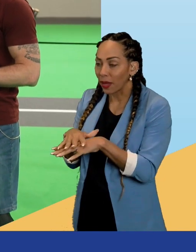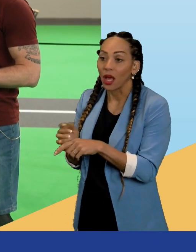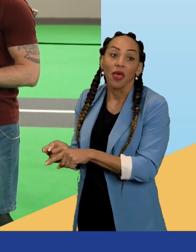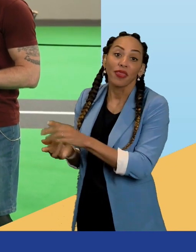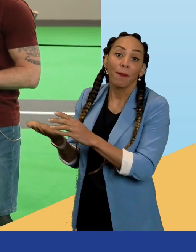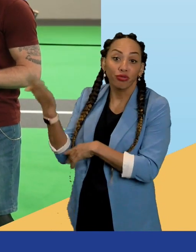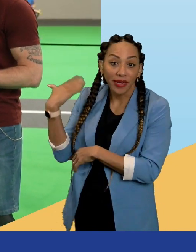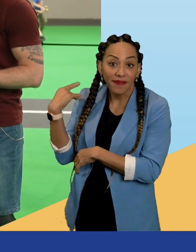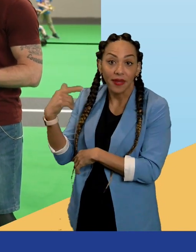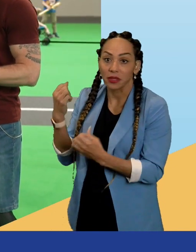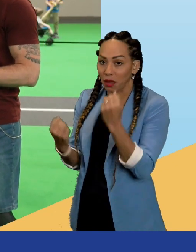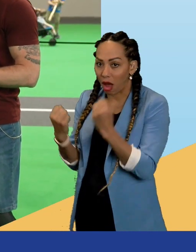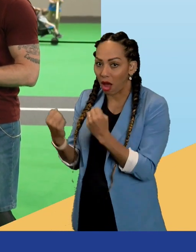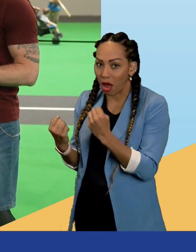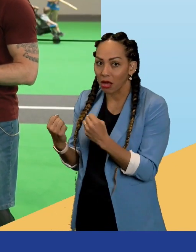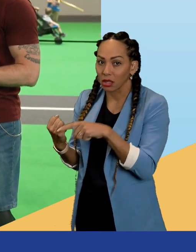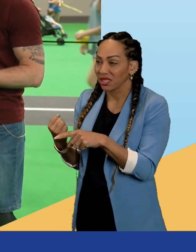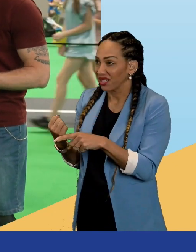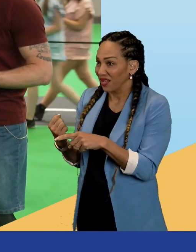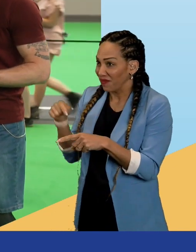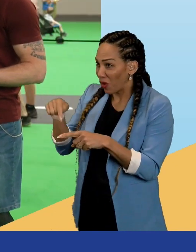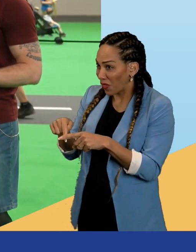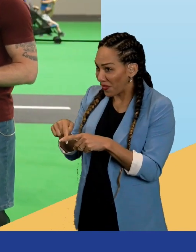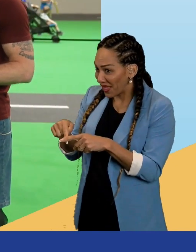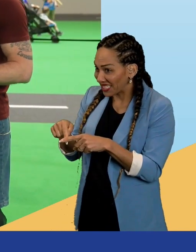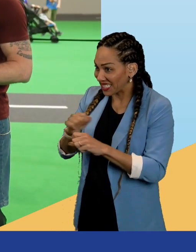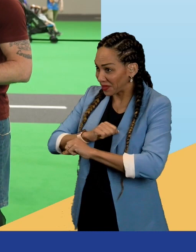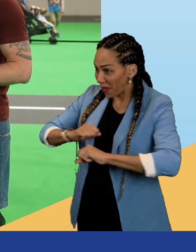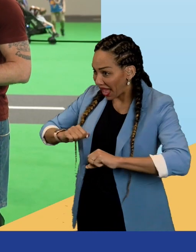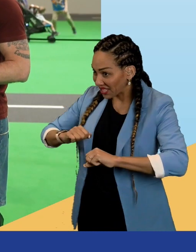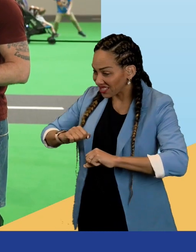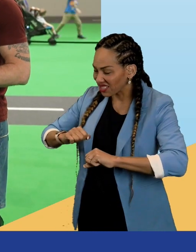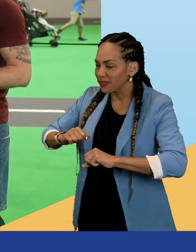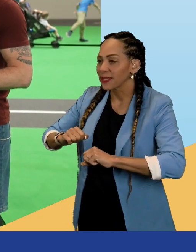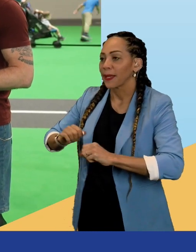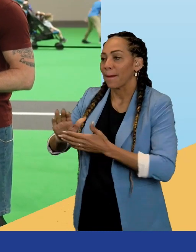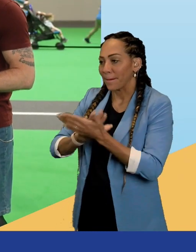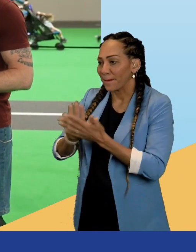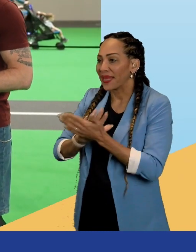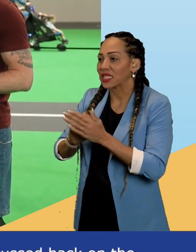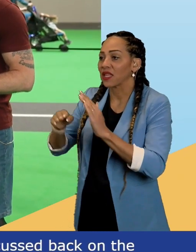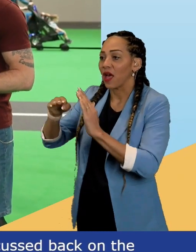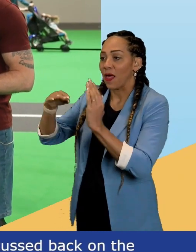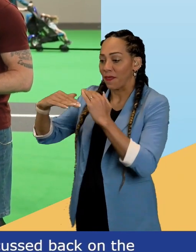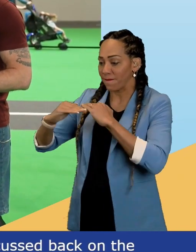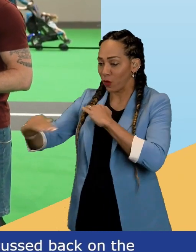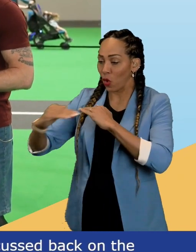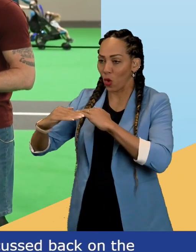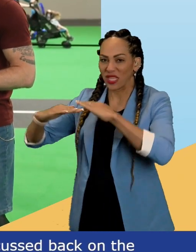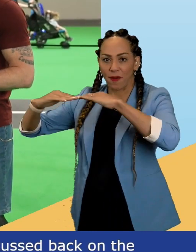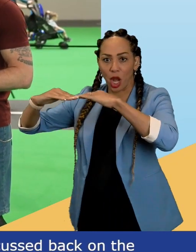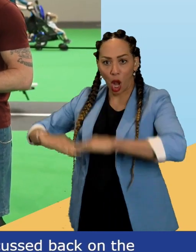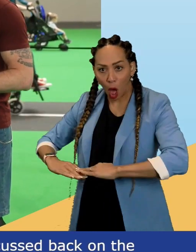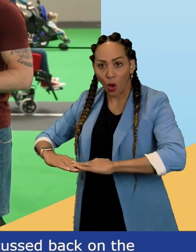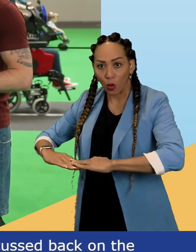the problem there is, in order to get this much space that Cyrus have got in the vehicle, they've really had to cut the floor down low. So the hybrid version